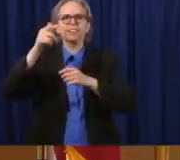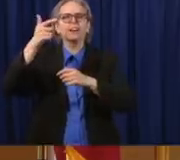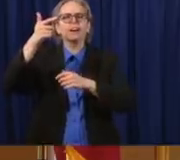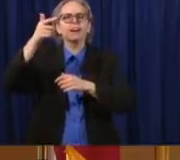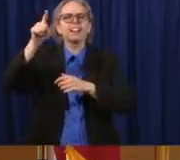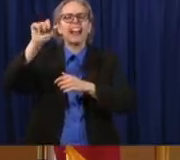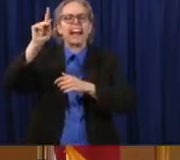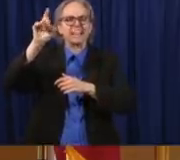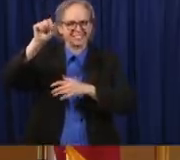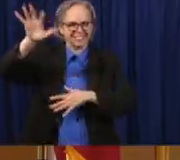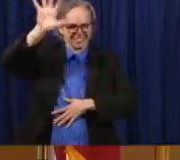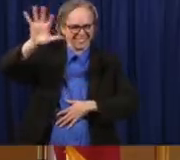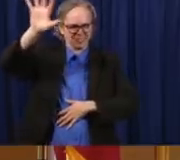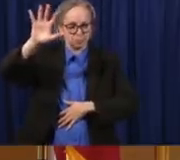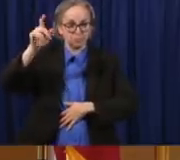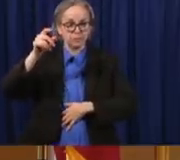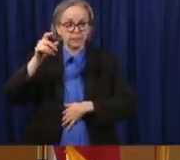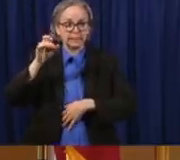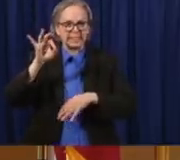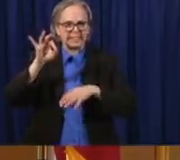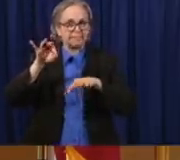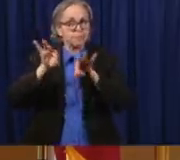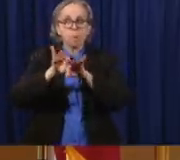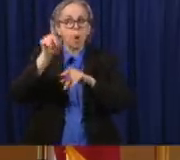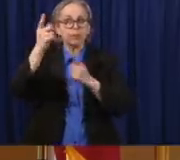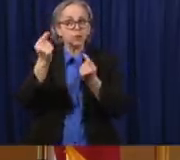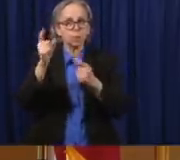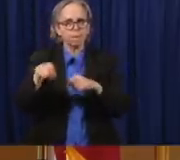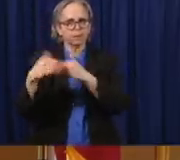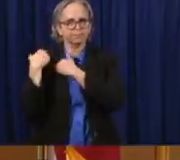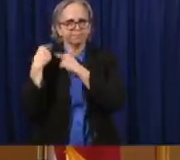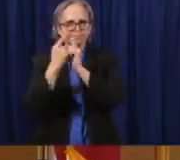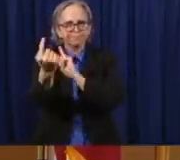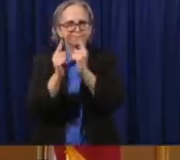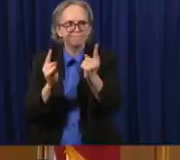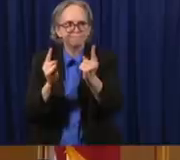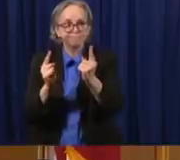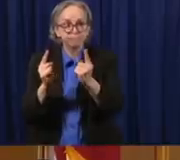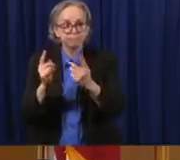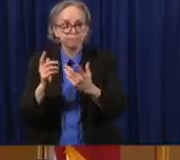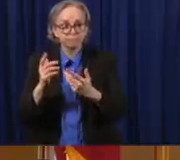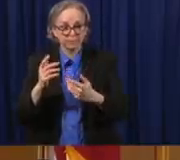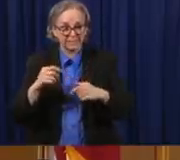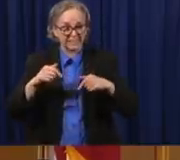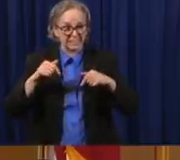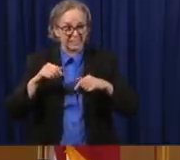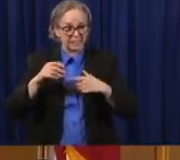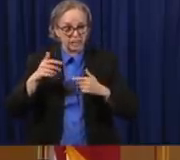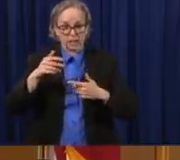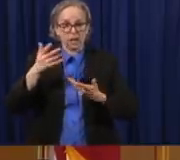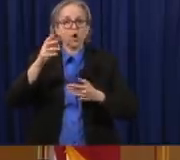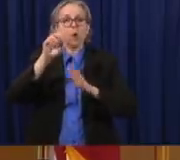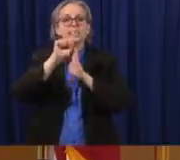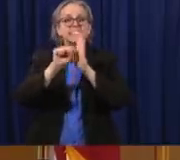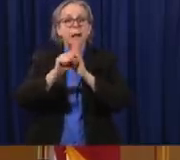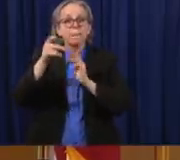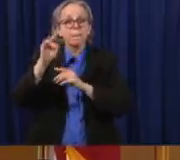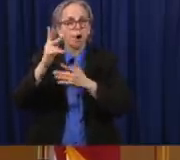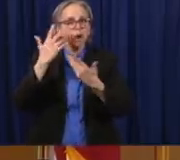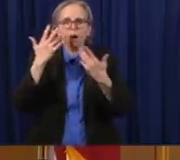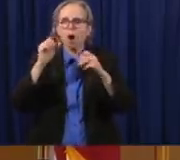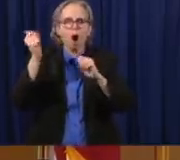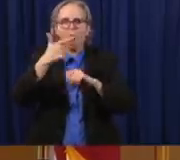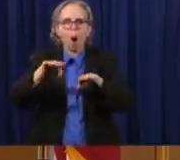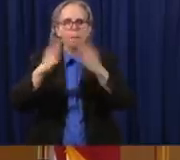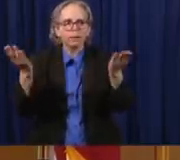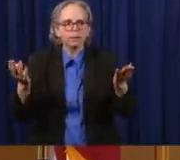be the key. I mean, we've kept all our state parks open except one. We had to close one. And that's not because we don't like hockey and we love hockey. And the